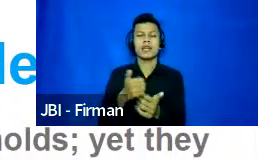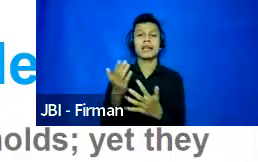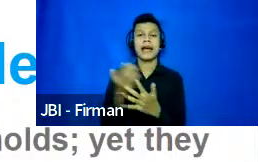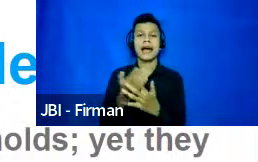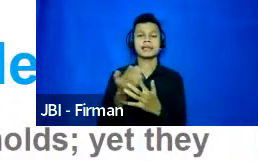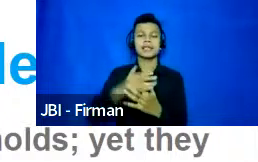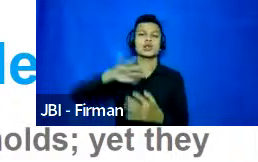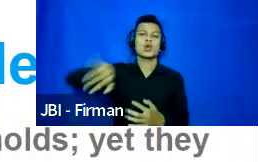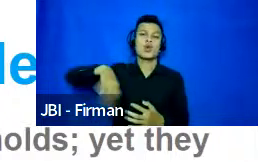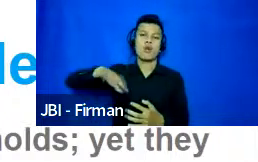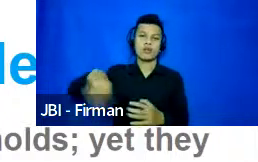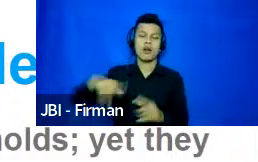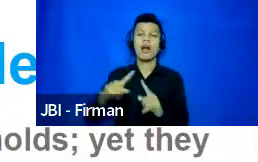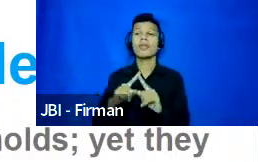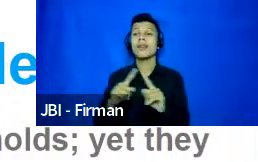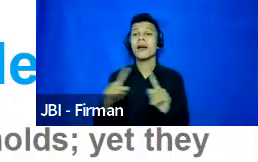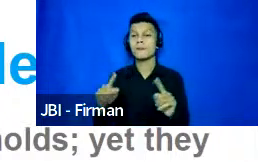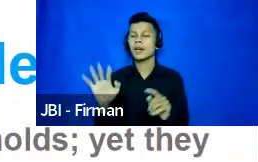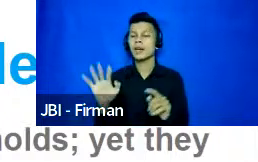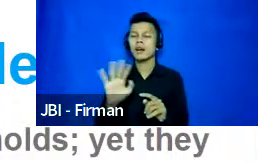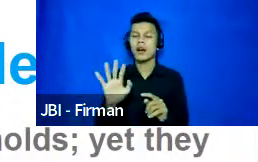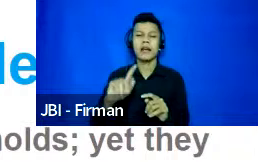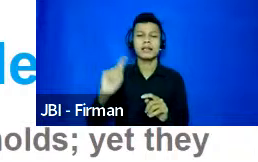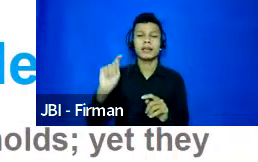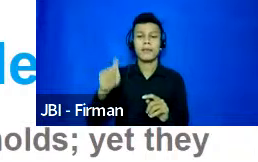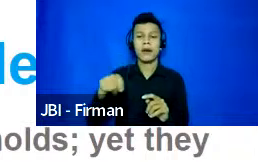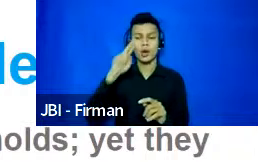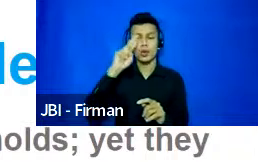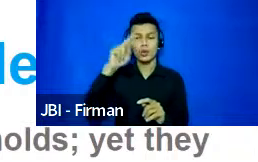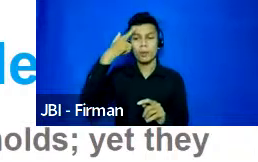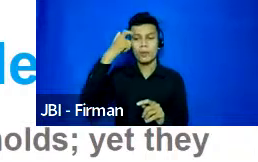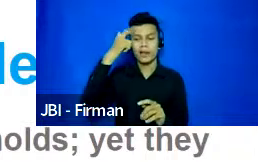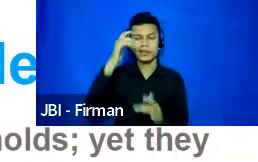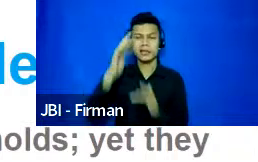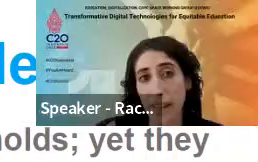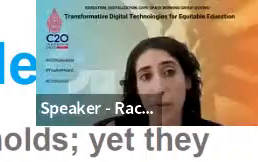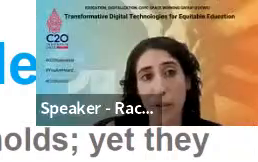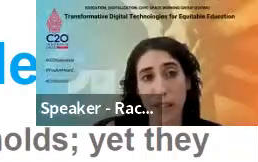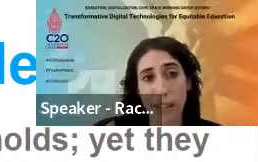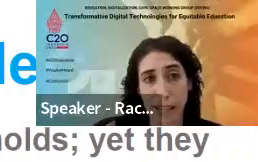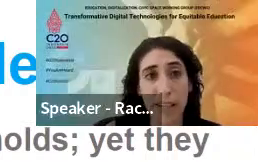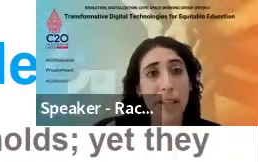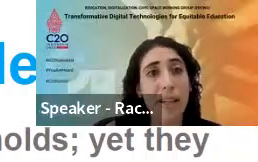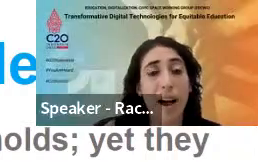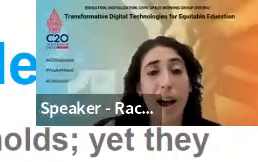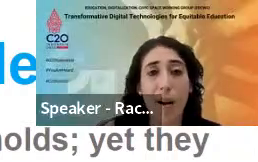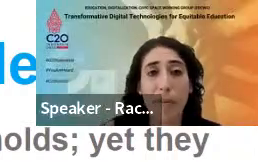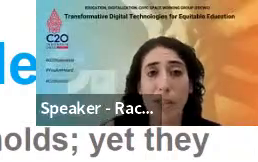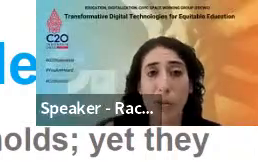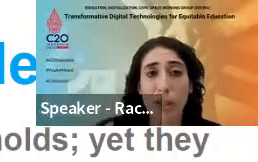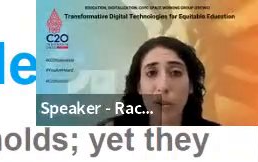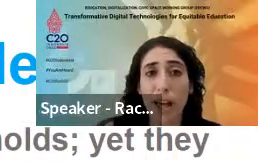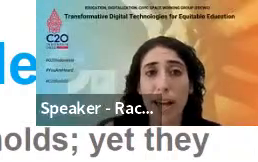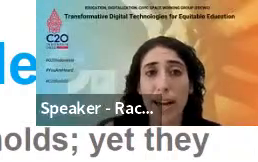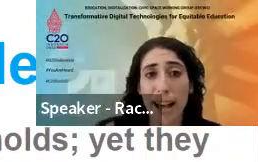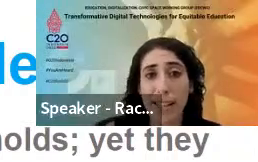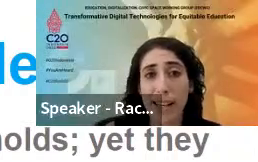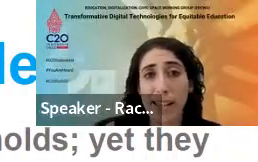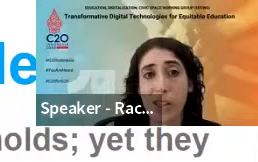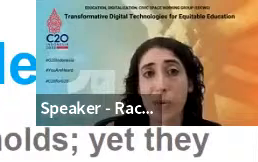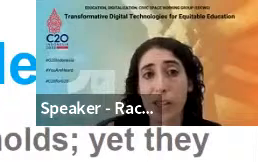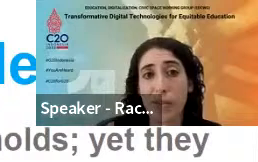widely utilized for digital learning. And this was one of the big findings from the study that we did. And so we know